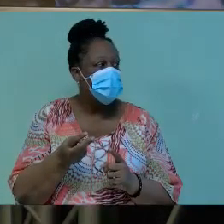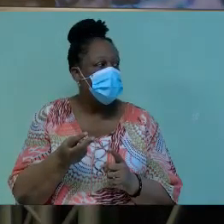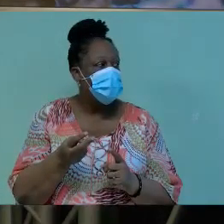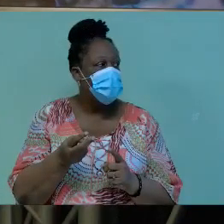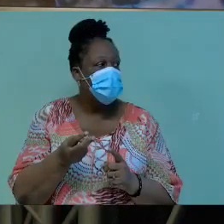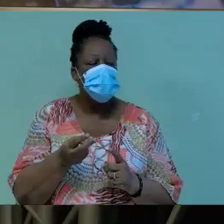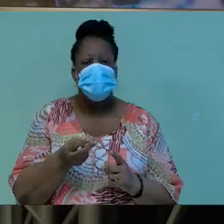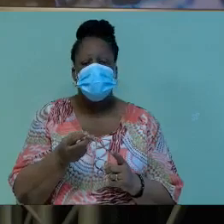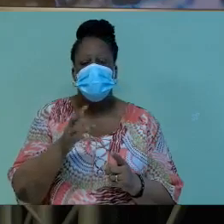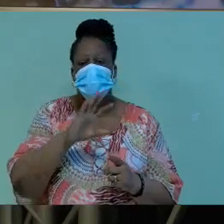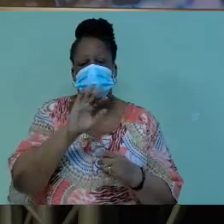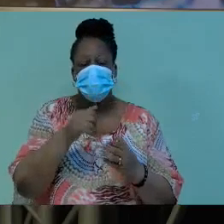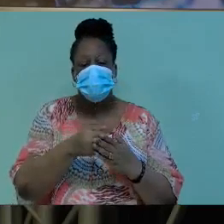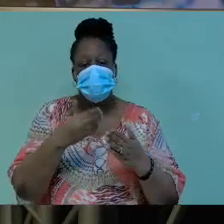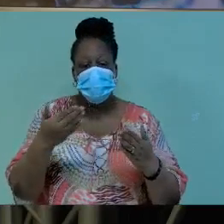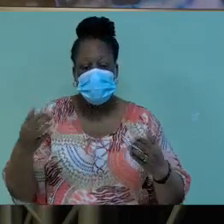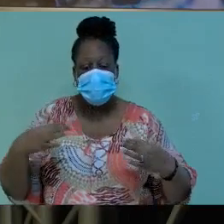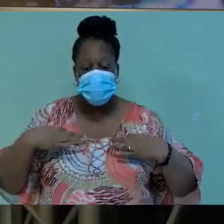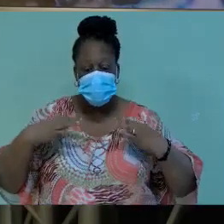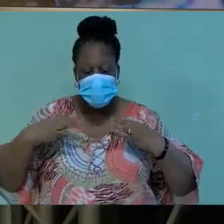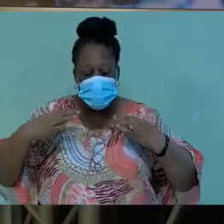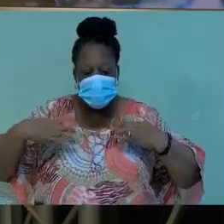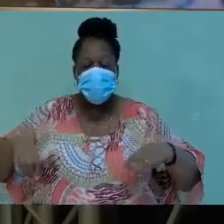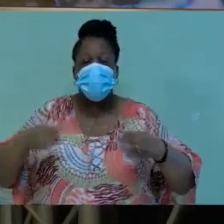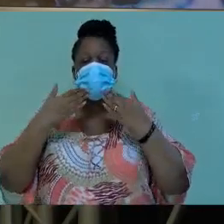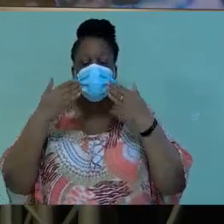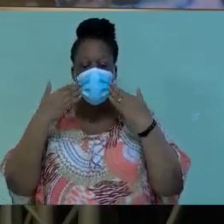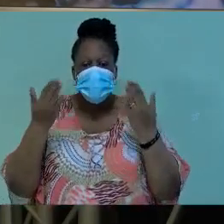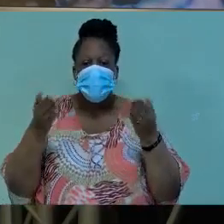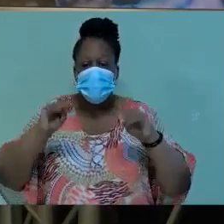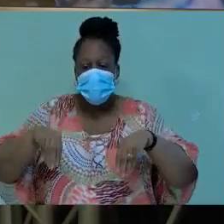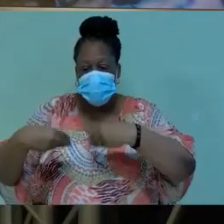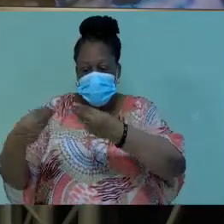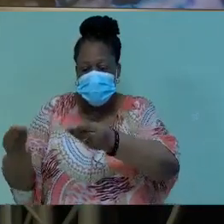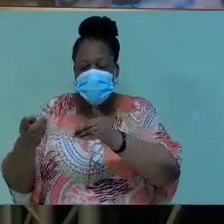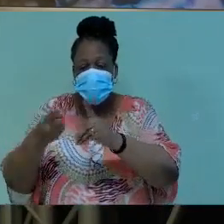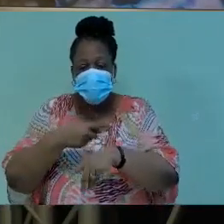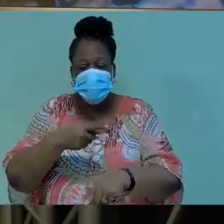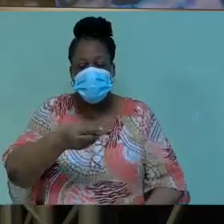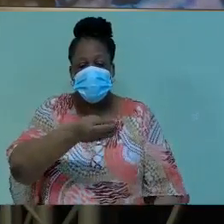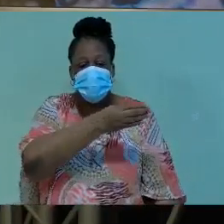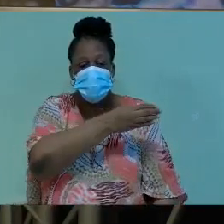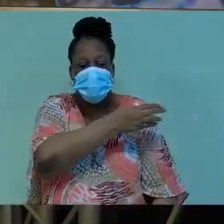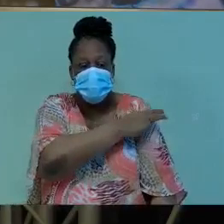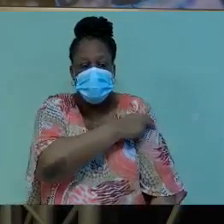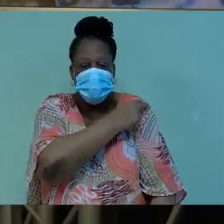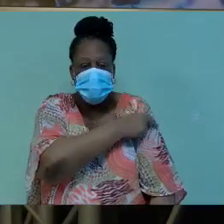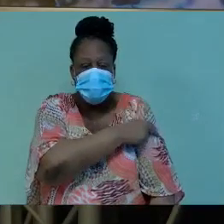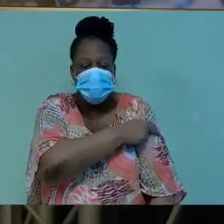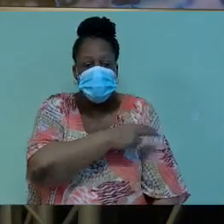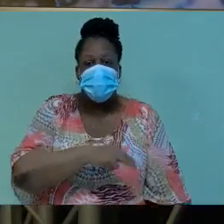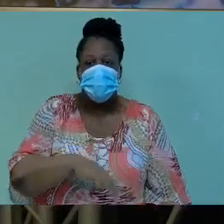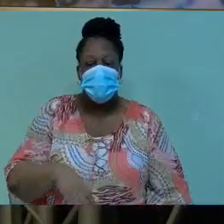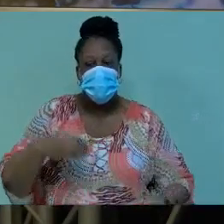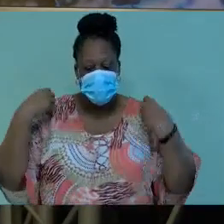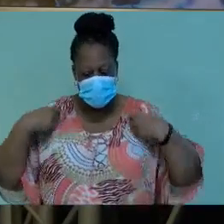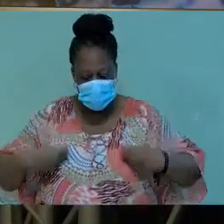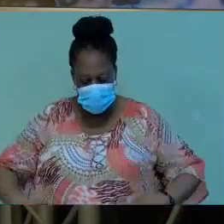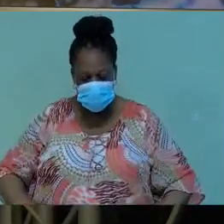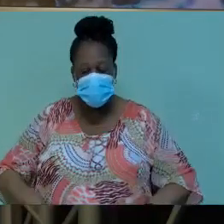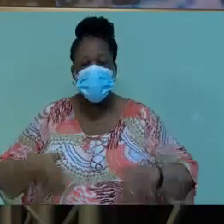personal protective equipment which were donated to the government of St. Kitts and Nevis. These PPE included isolation gowns and surgical